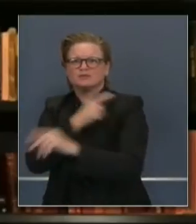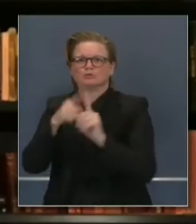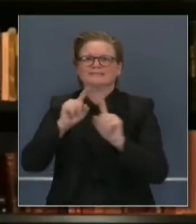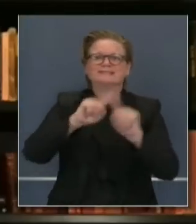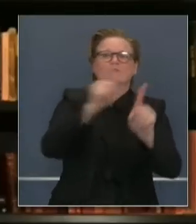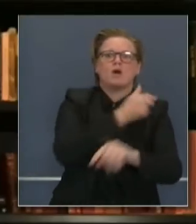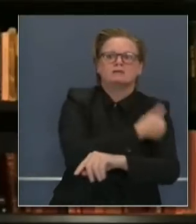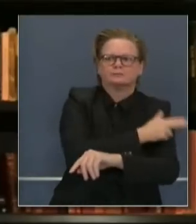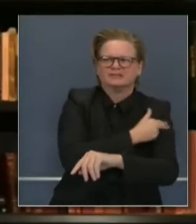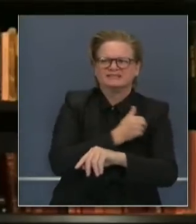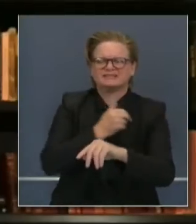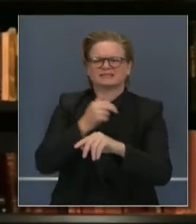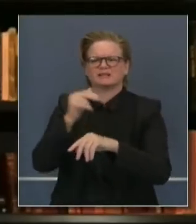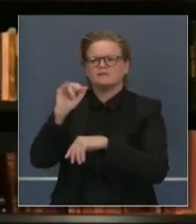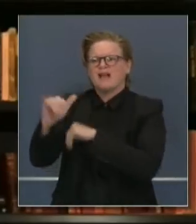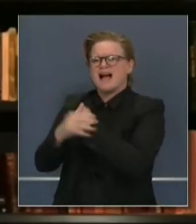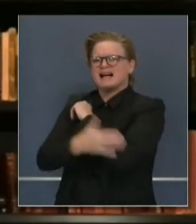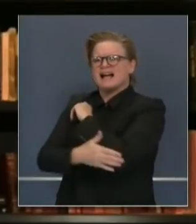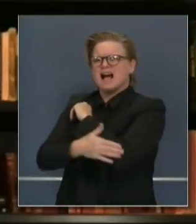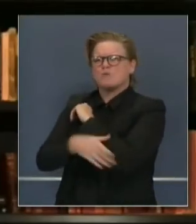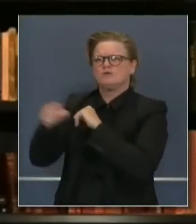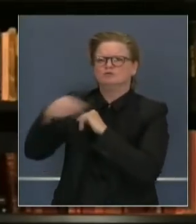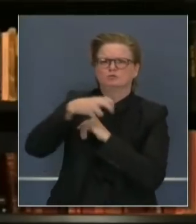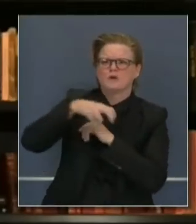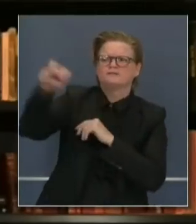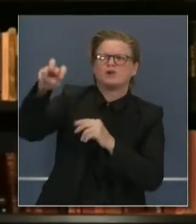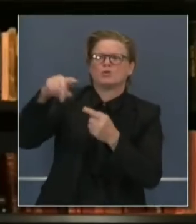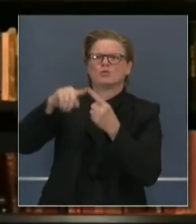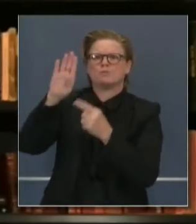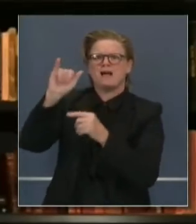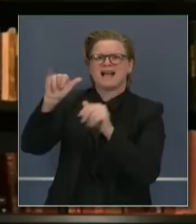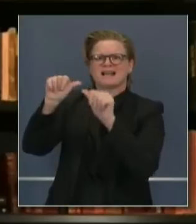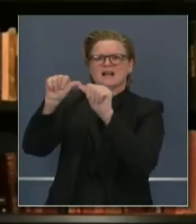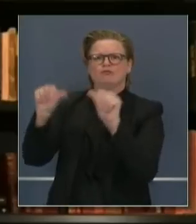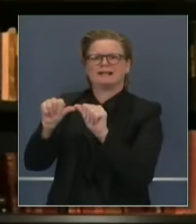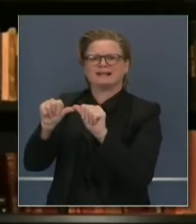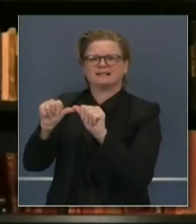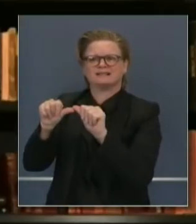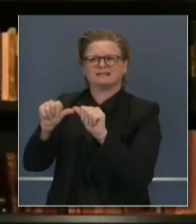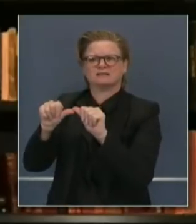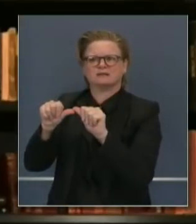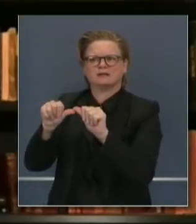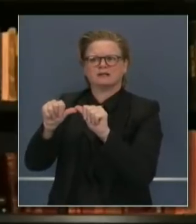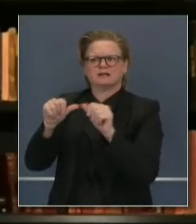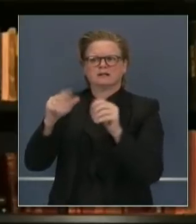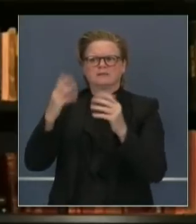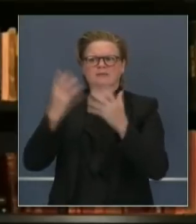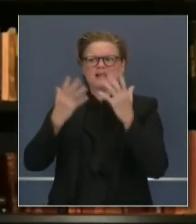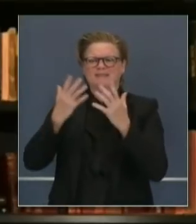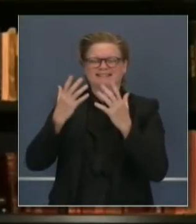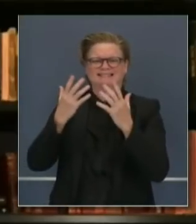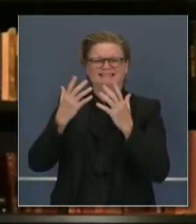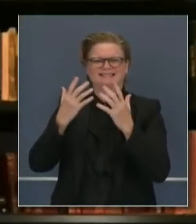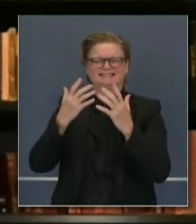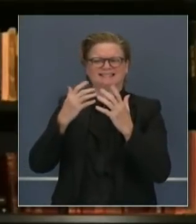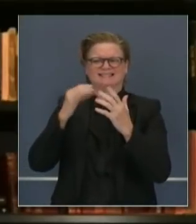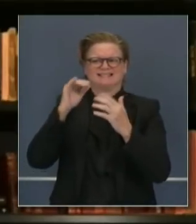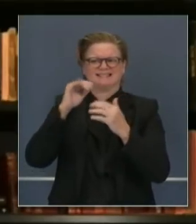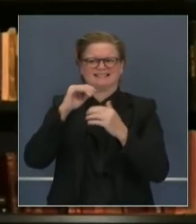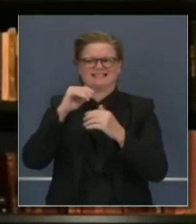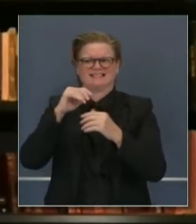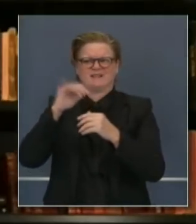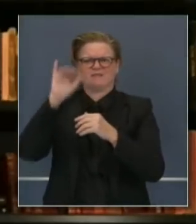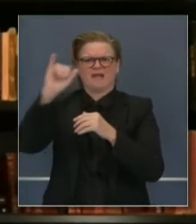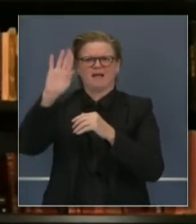hospitals, could this make the Bay Area region less likely to take Imperial's or any other county's patients if this means more restrictions